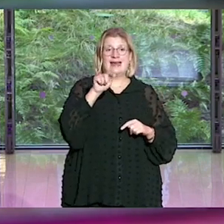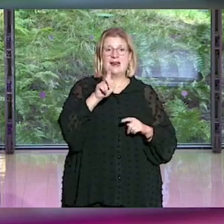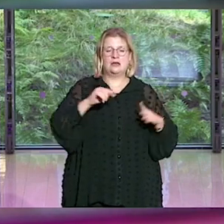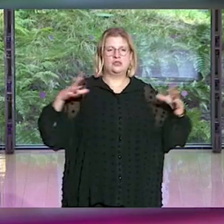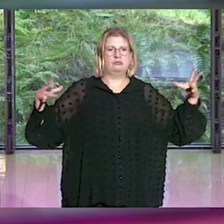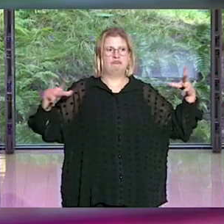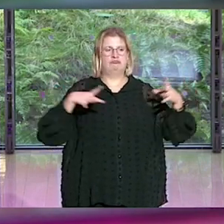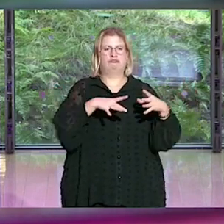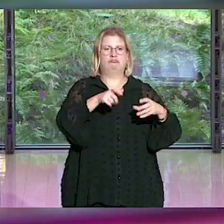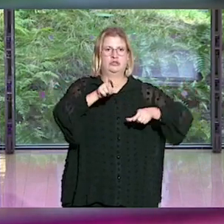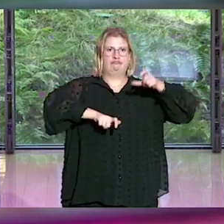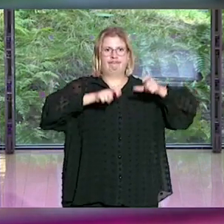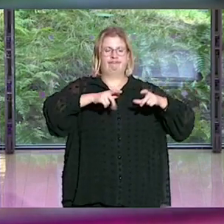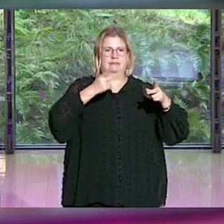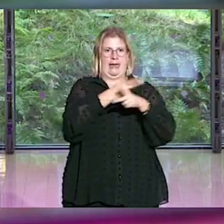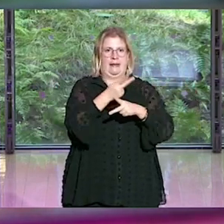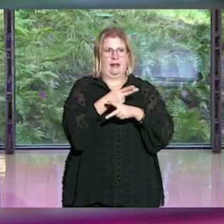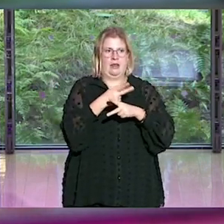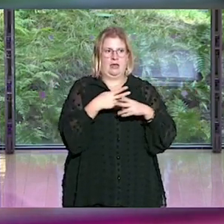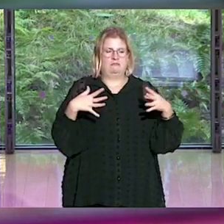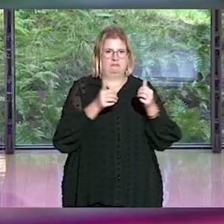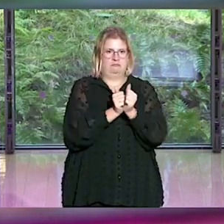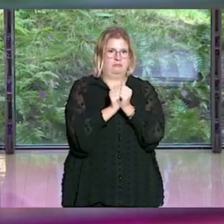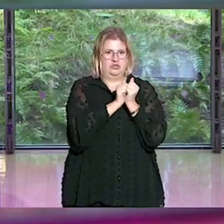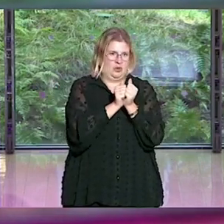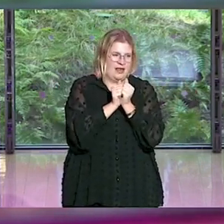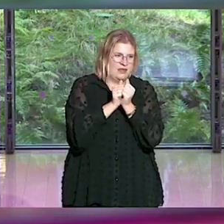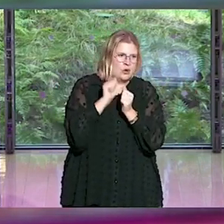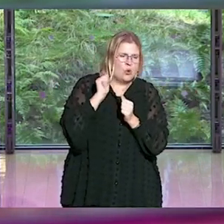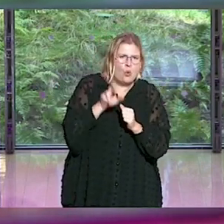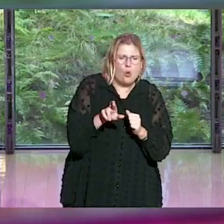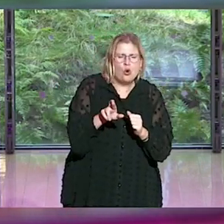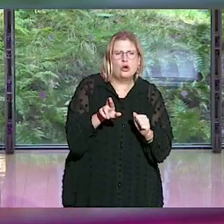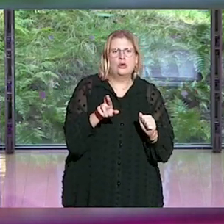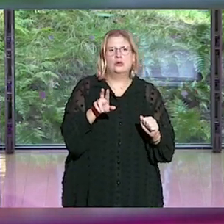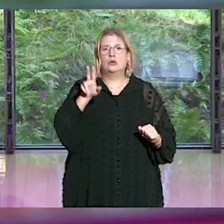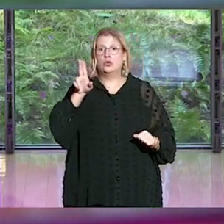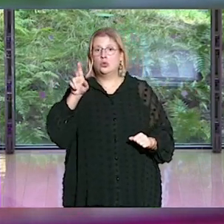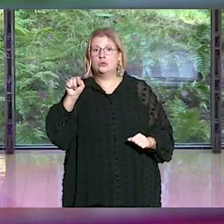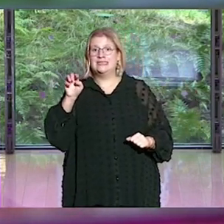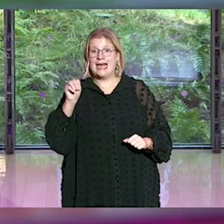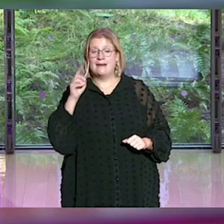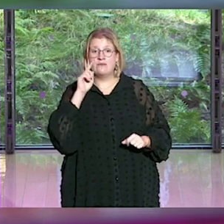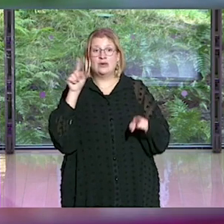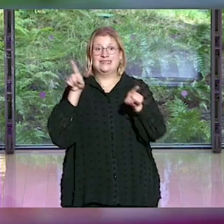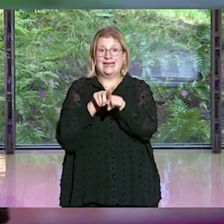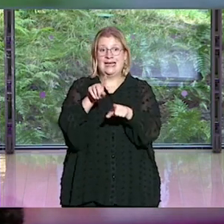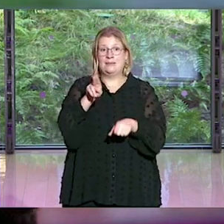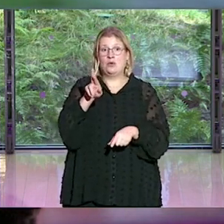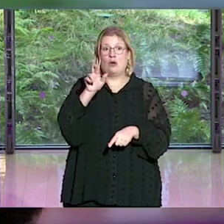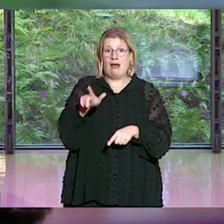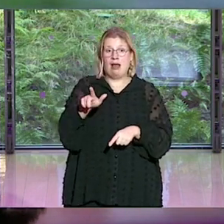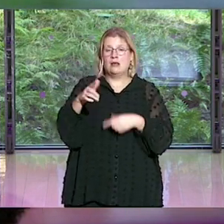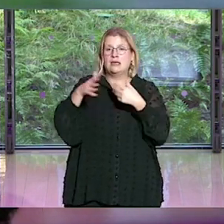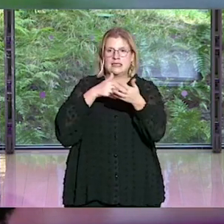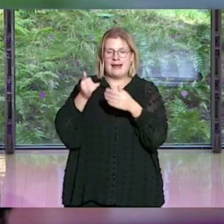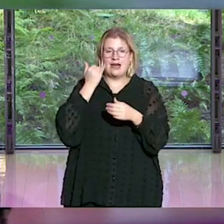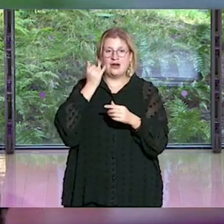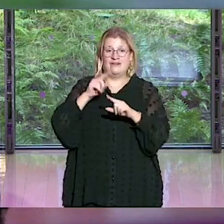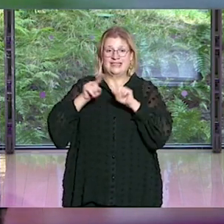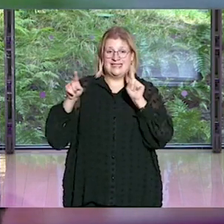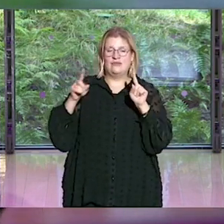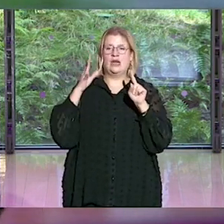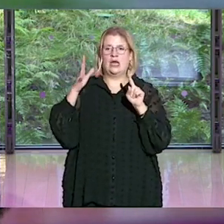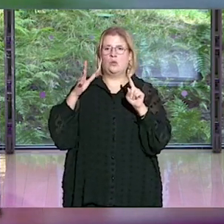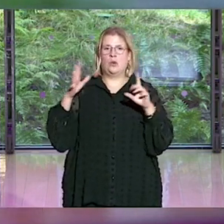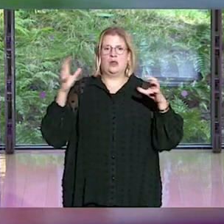most usefully, or if by virtue of just having a UTM for the same URL, even if it's different, that will automatically